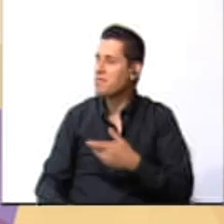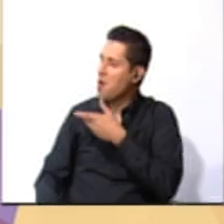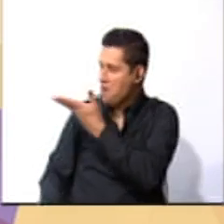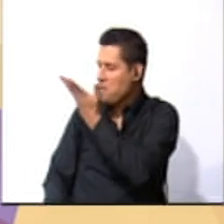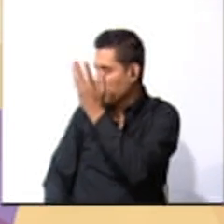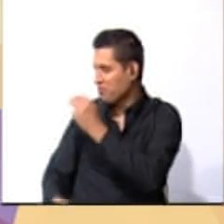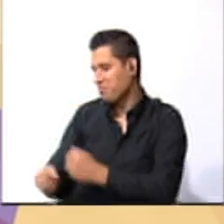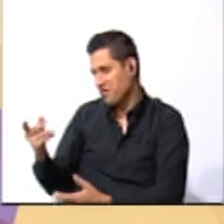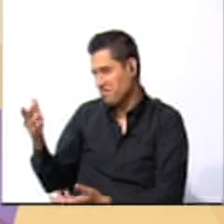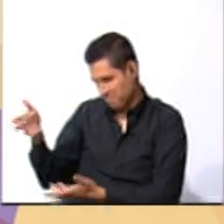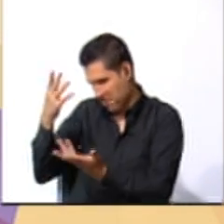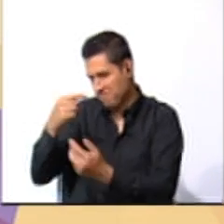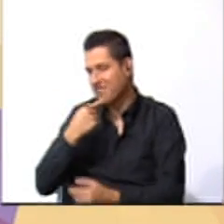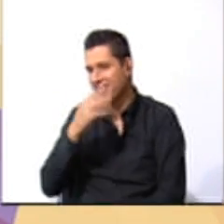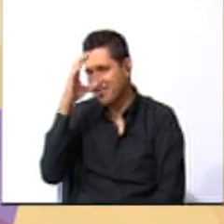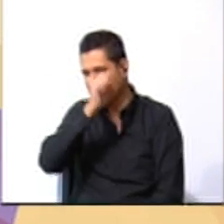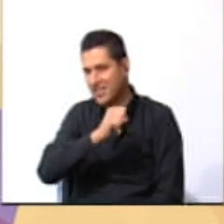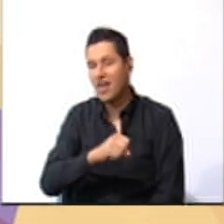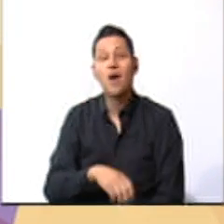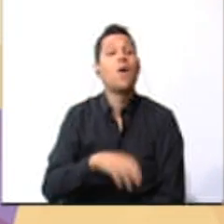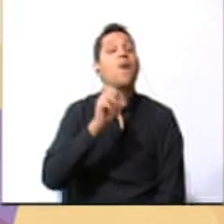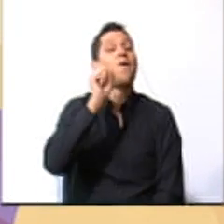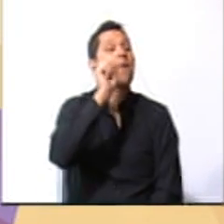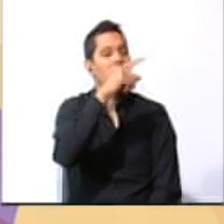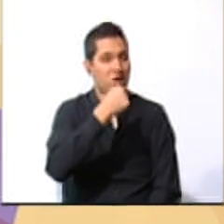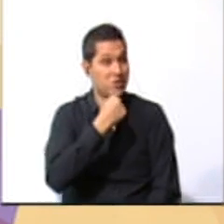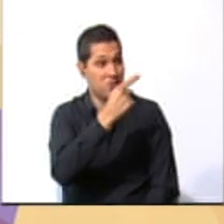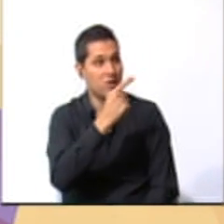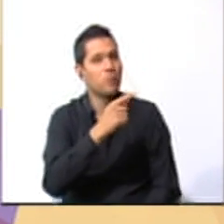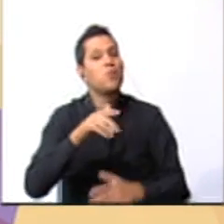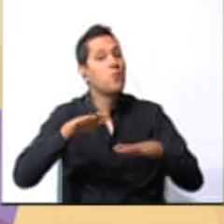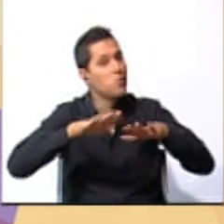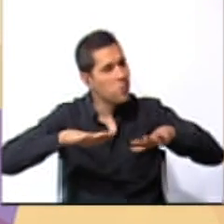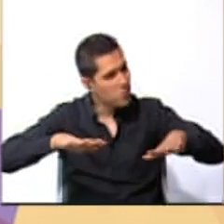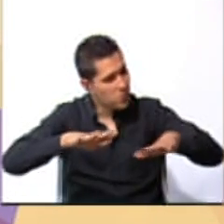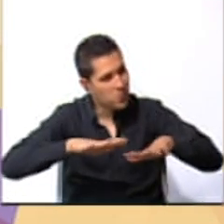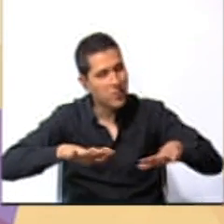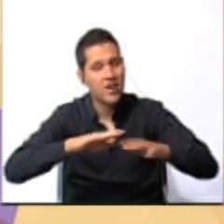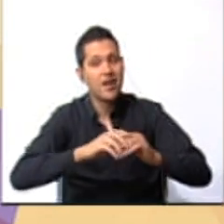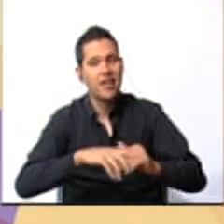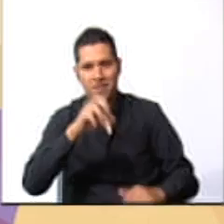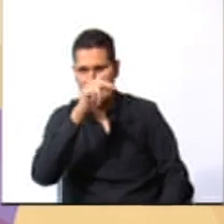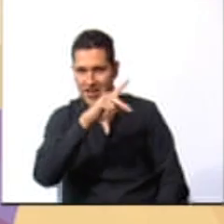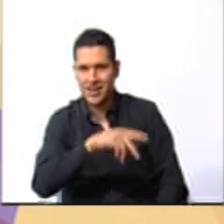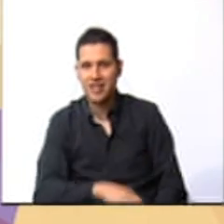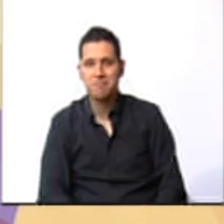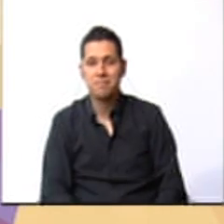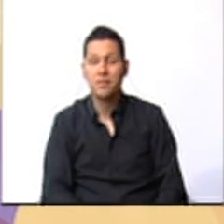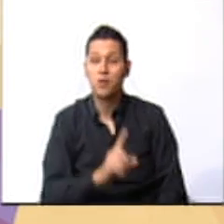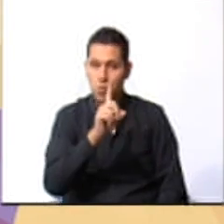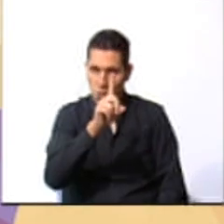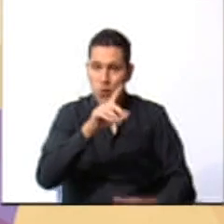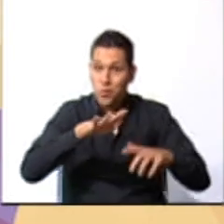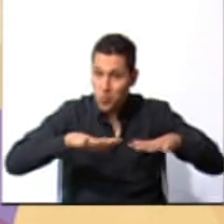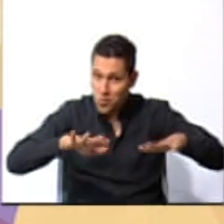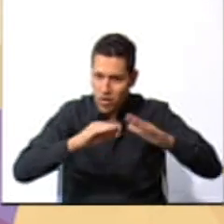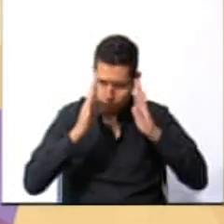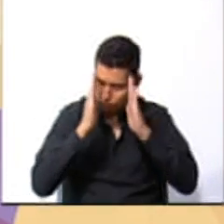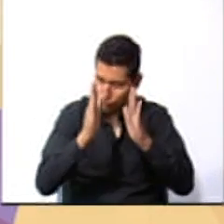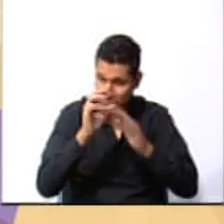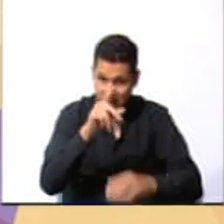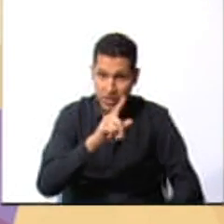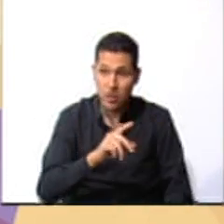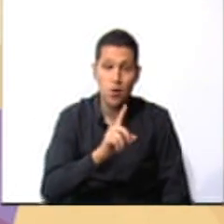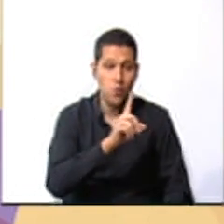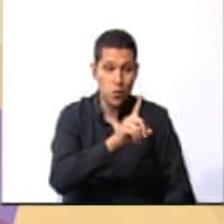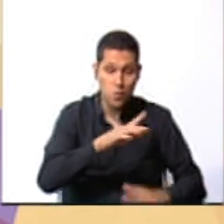the riddle. Okay, teacher, it's a place. Mm-hmm, okay, it's a place. Pay attention.